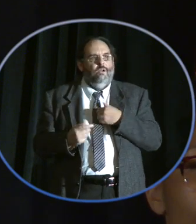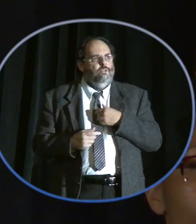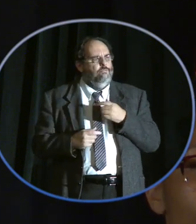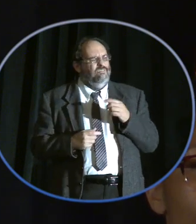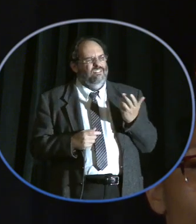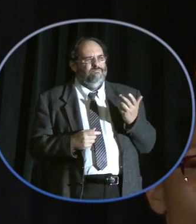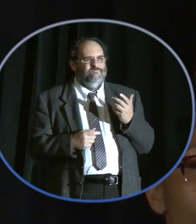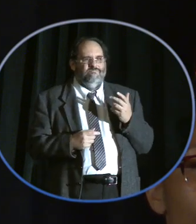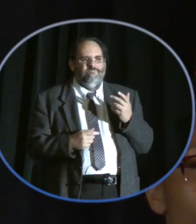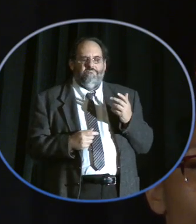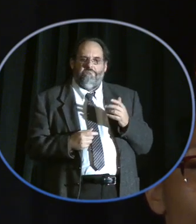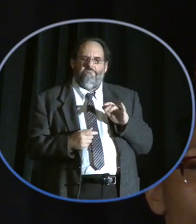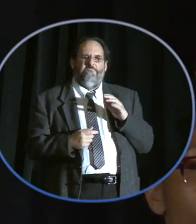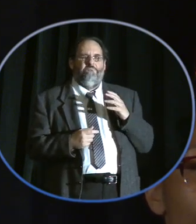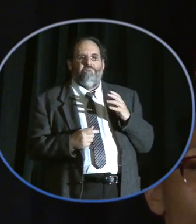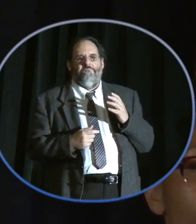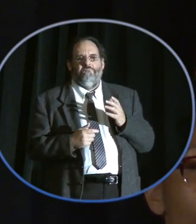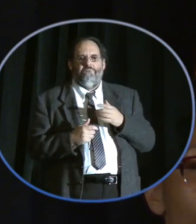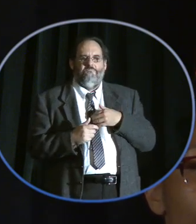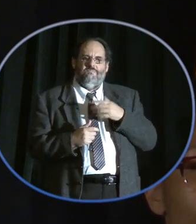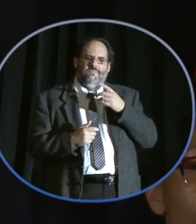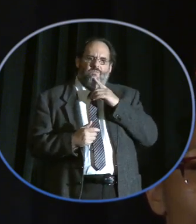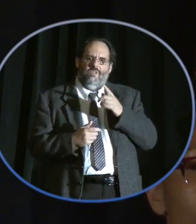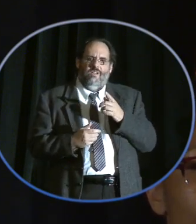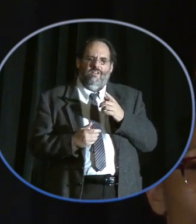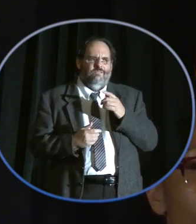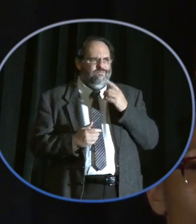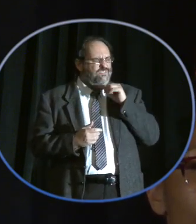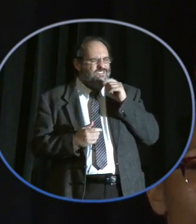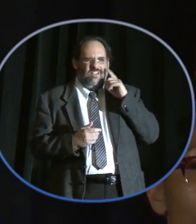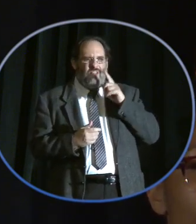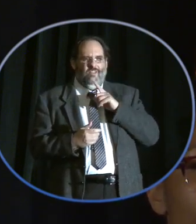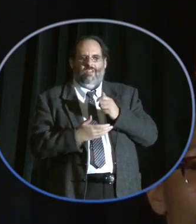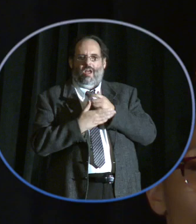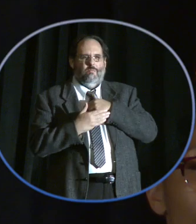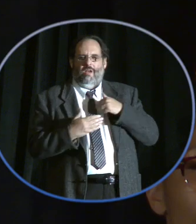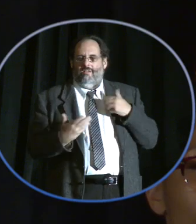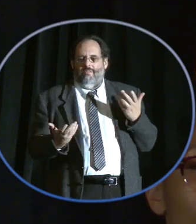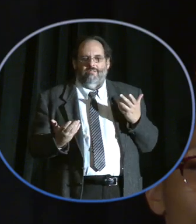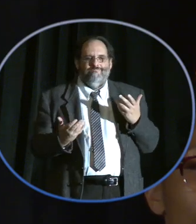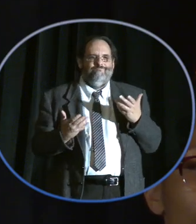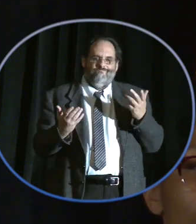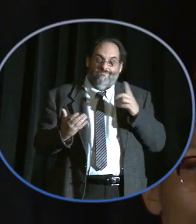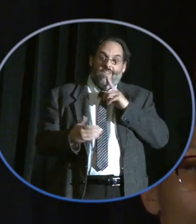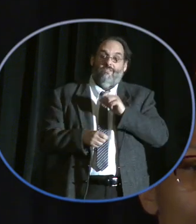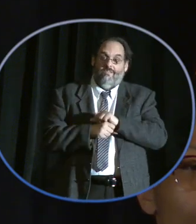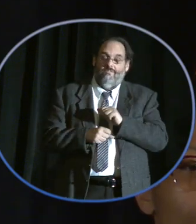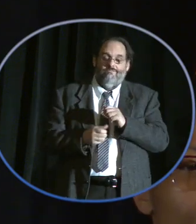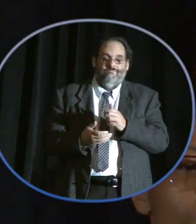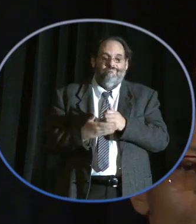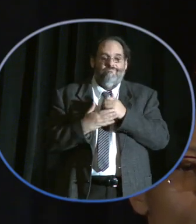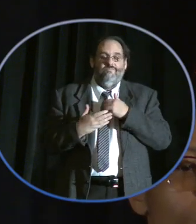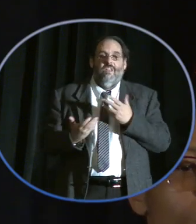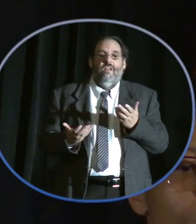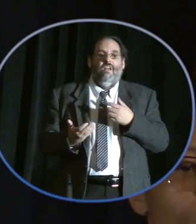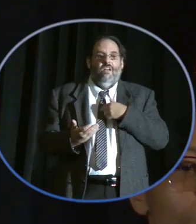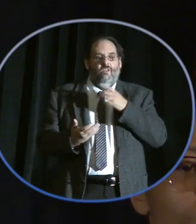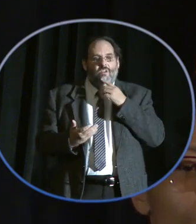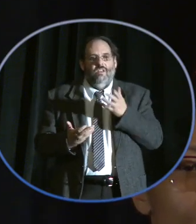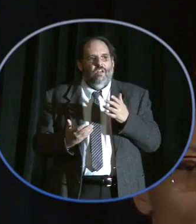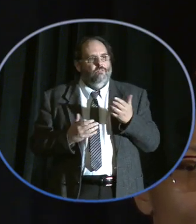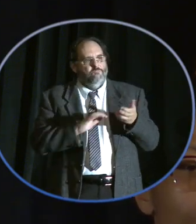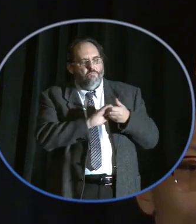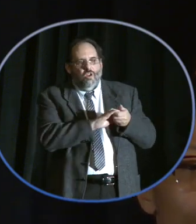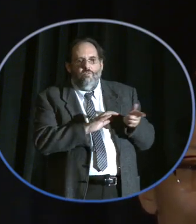that. And, like, they really helped us in a lot of stuff that if we ain't had them, we probably would have